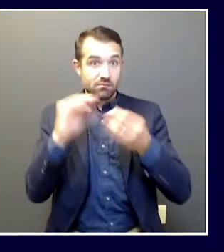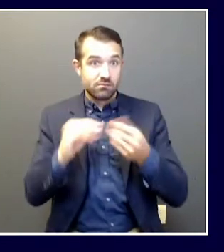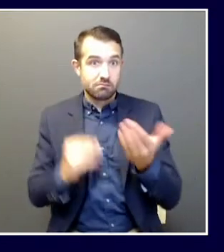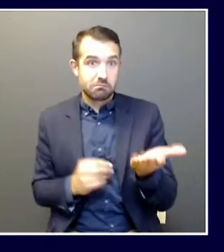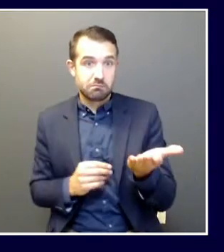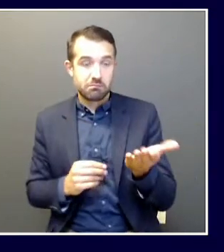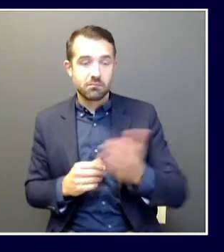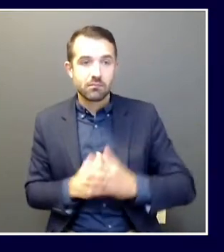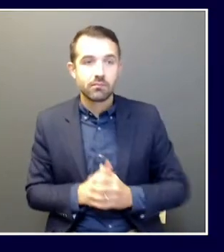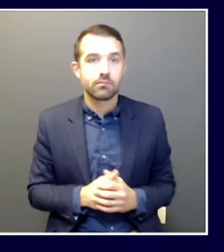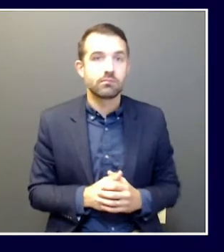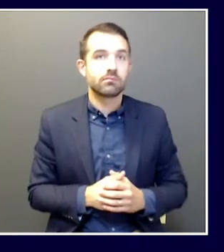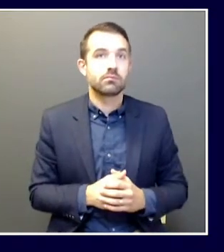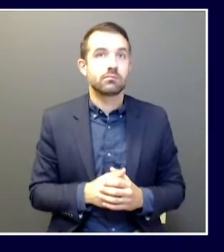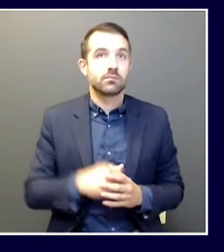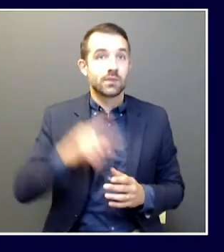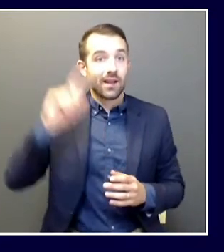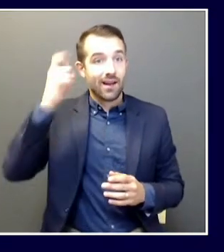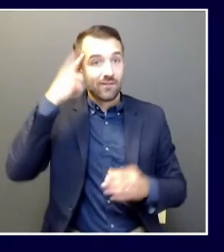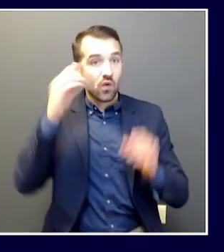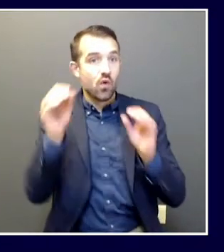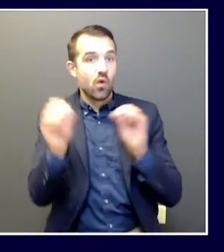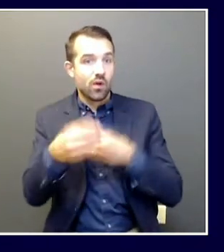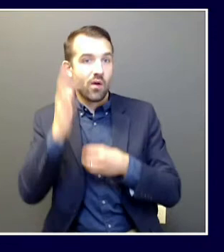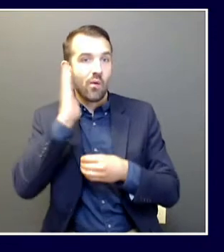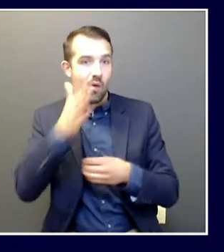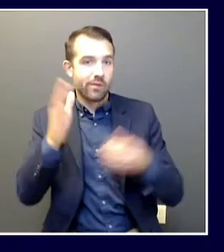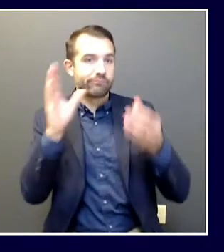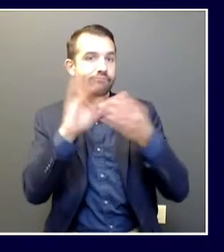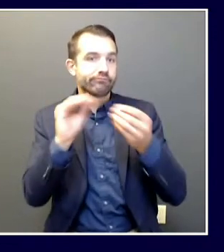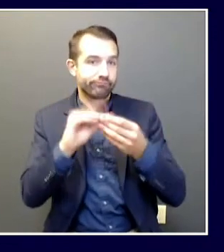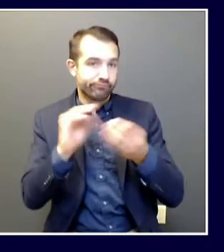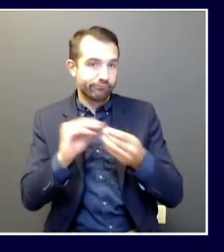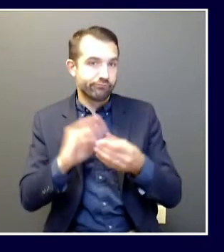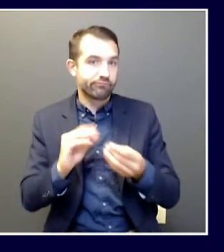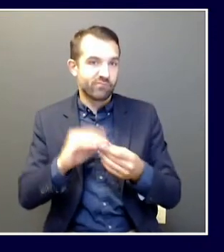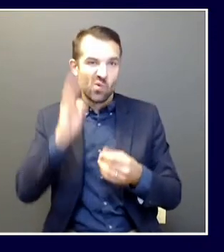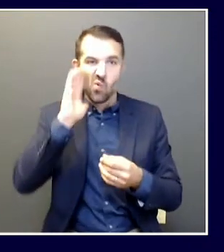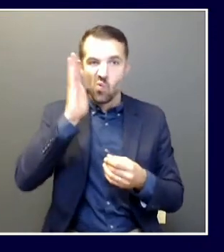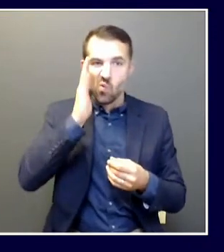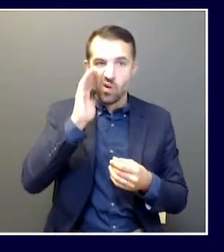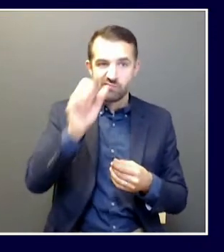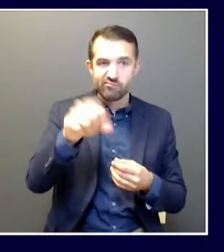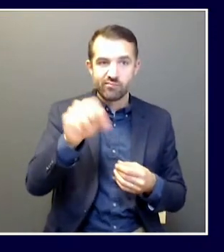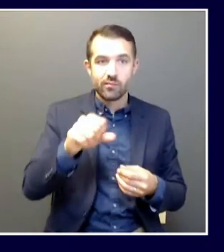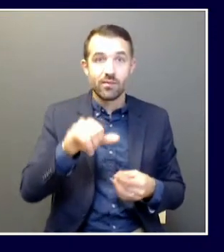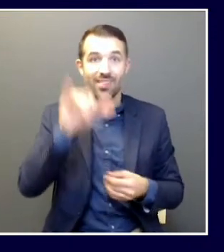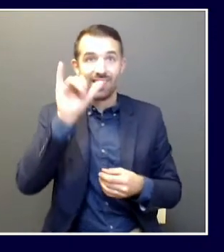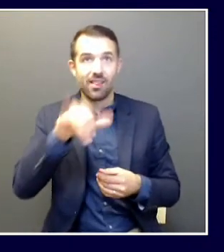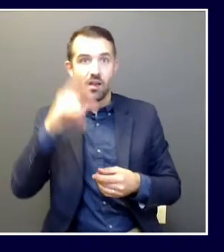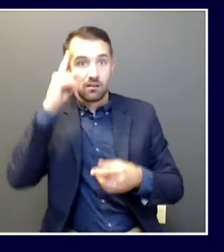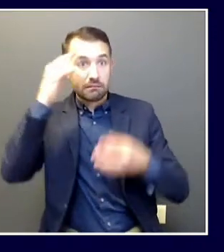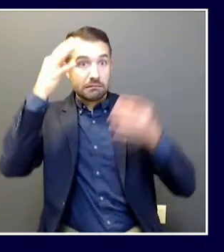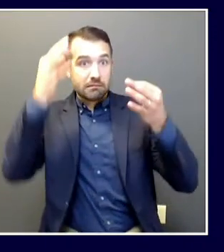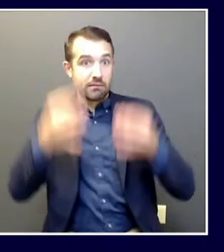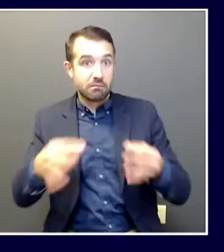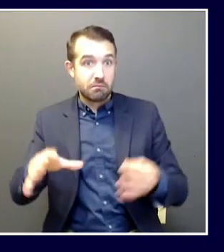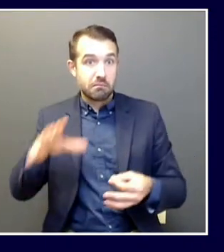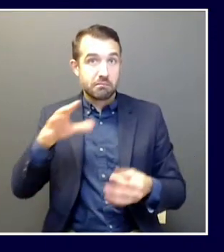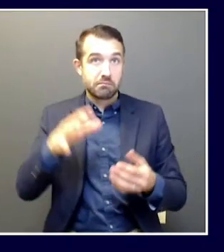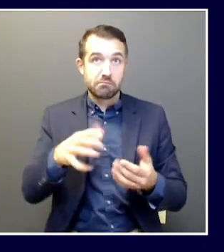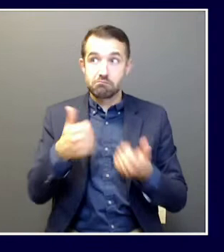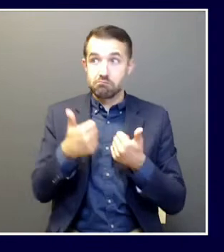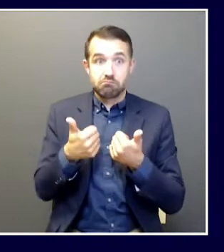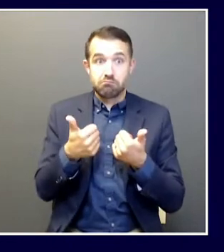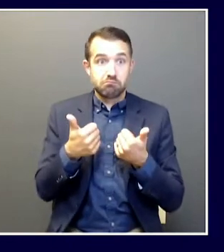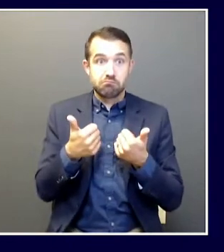will be issuing a statement on this. I think we welcome the decision. We think that our rule was carefully considered